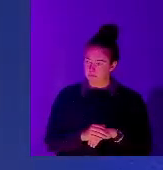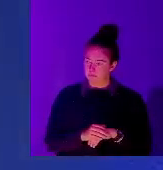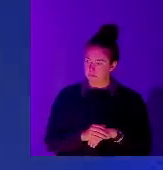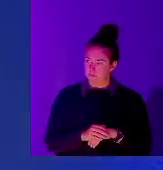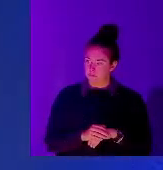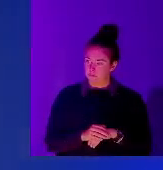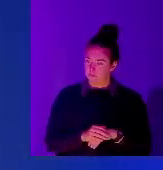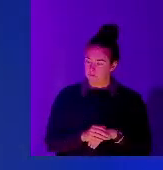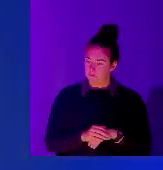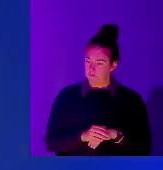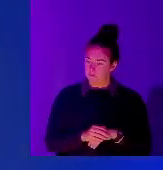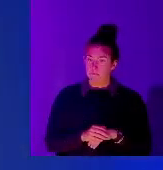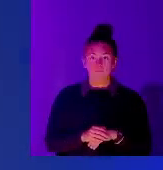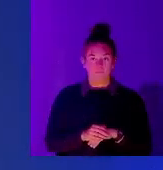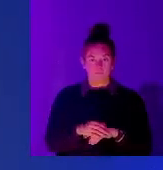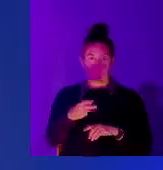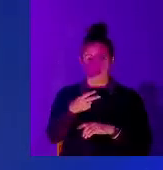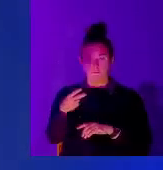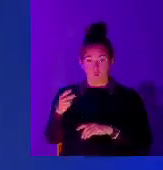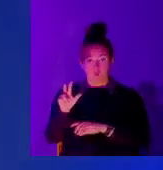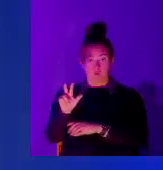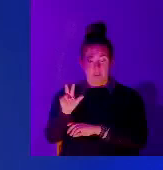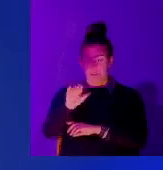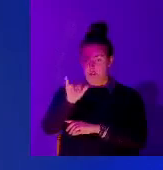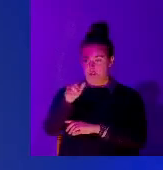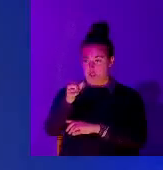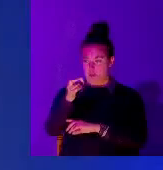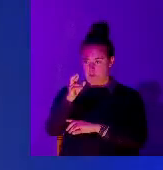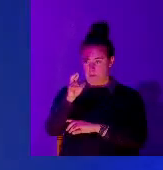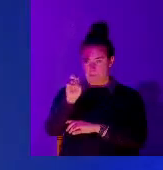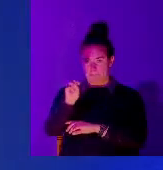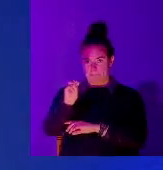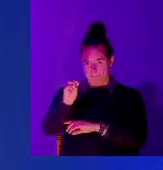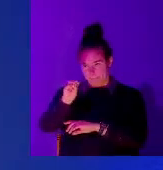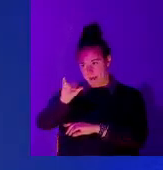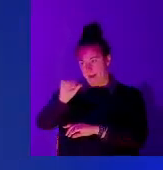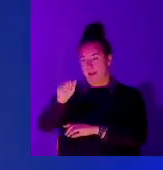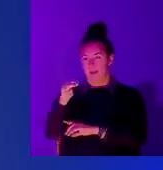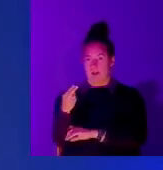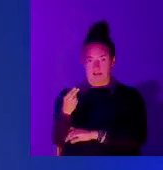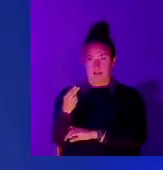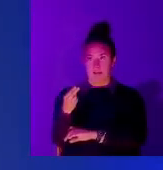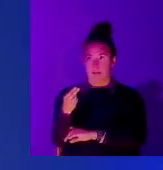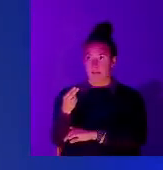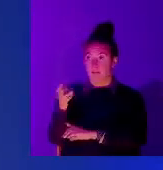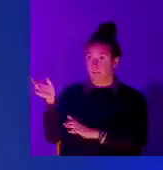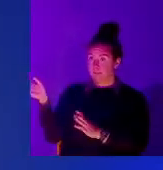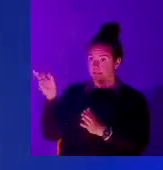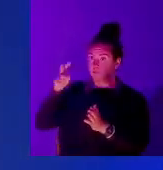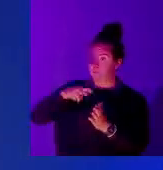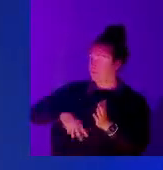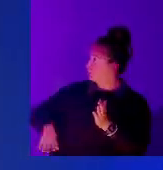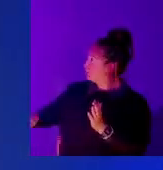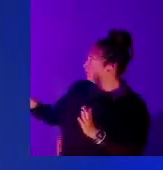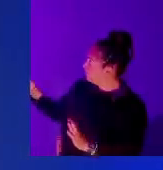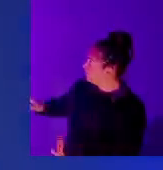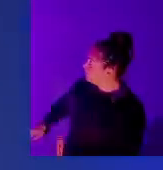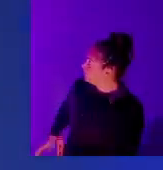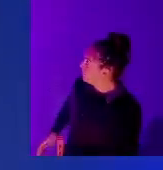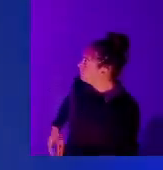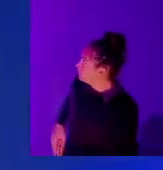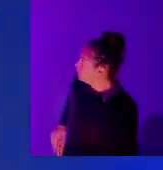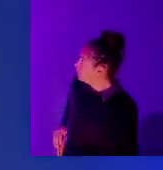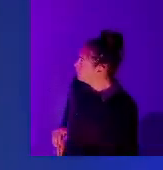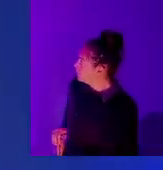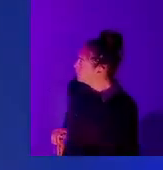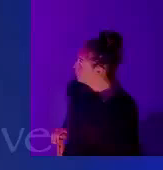Verse 3 in Jeremiah 44, "Because of their wickedness which they have committed to provoke me to anger, in that they went to burn